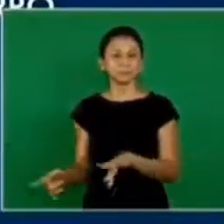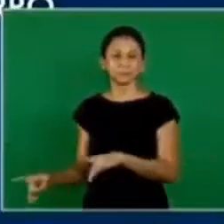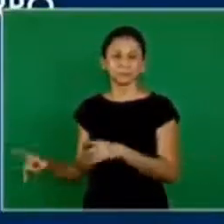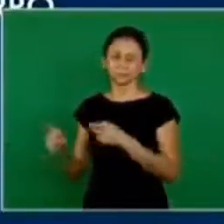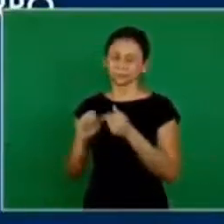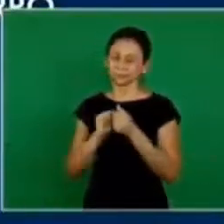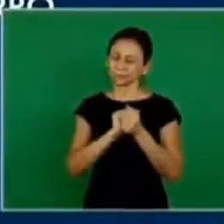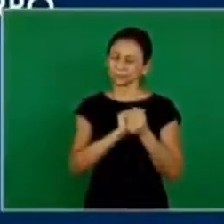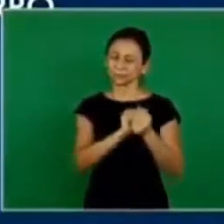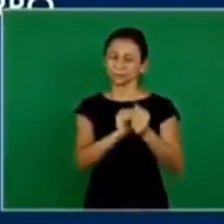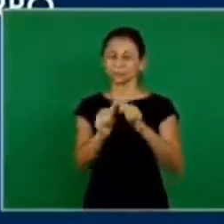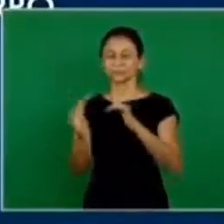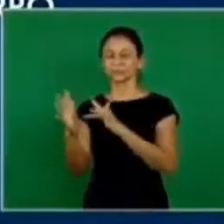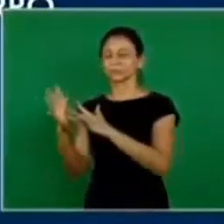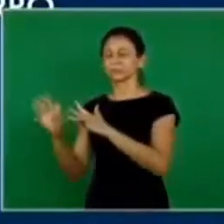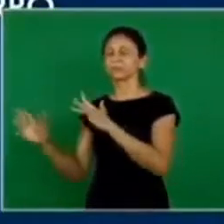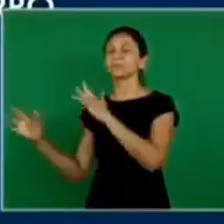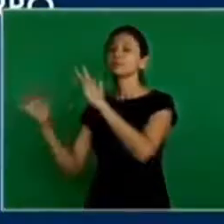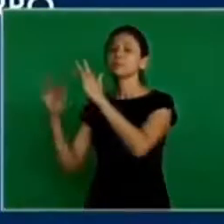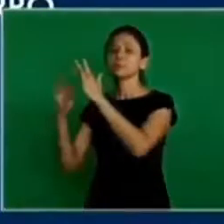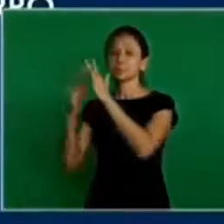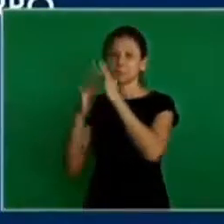Glory to Jesus.